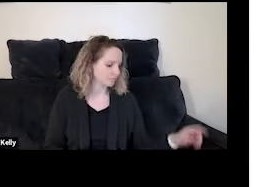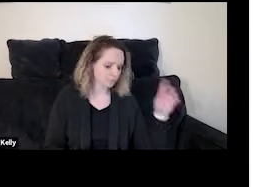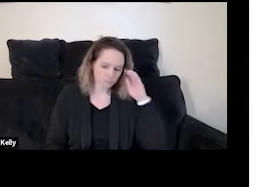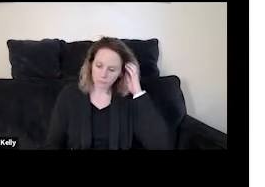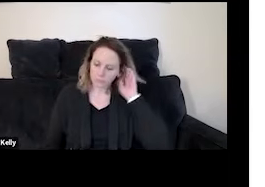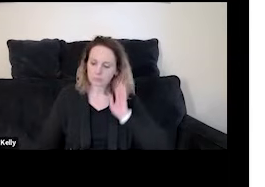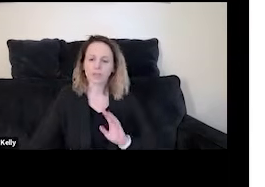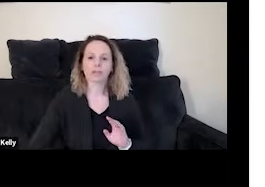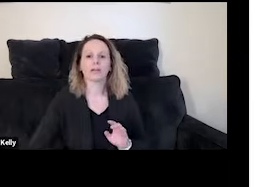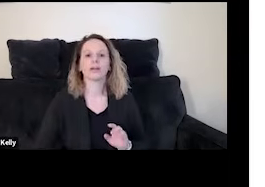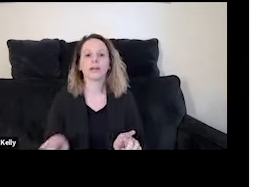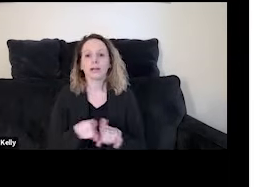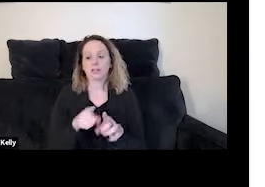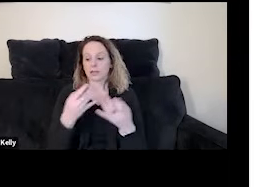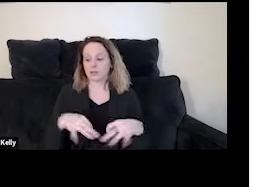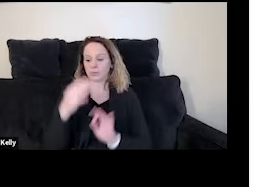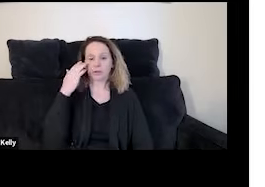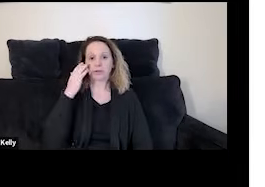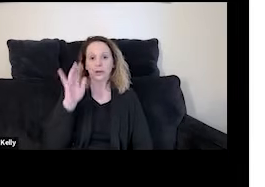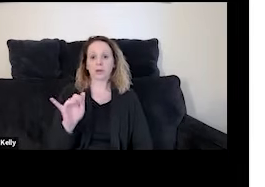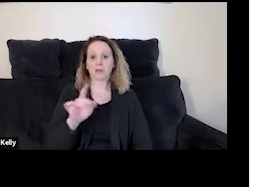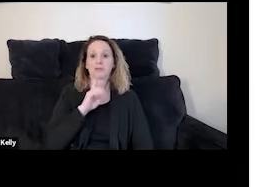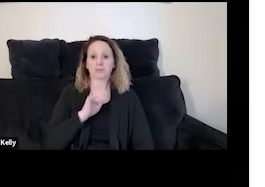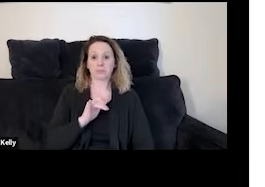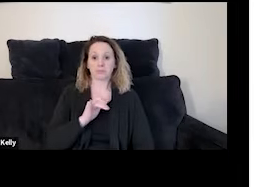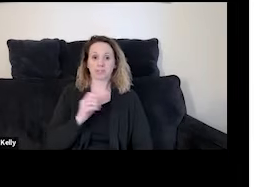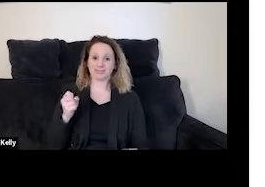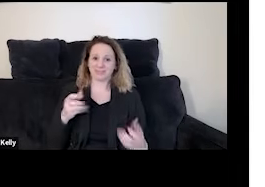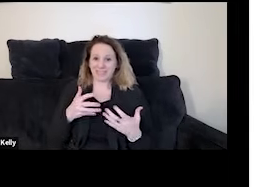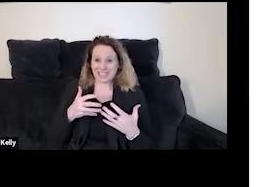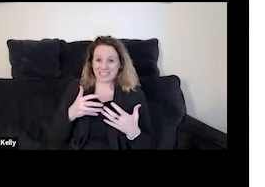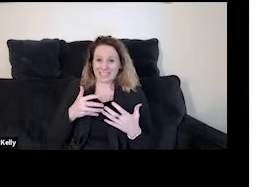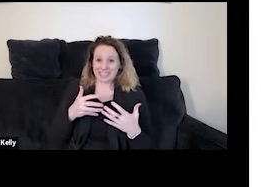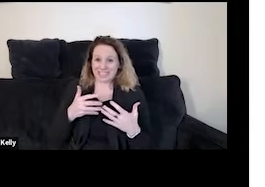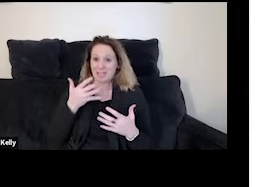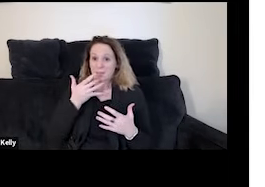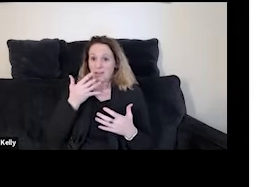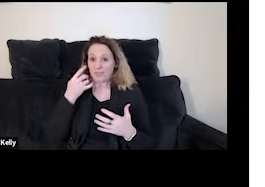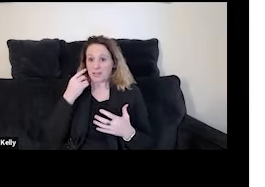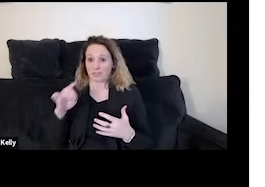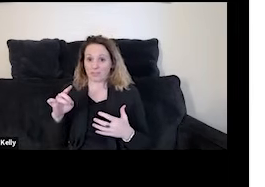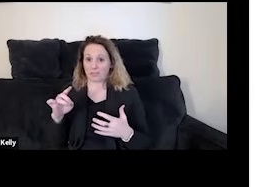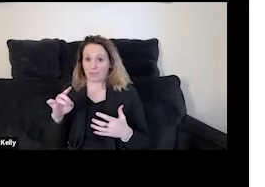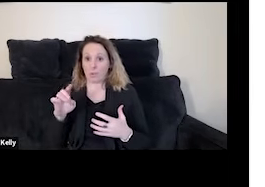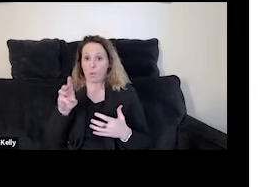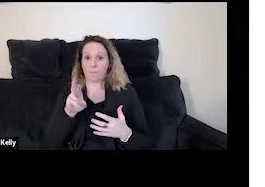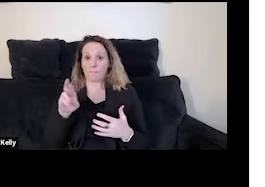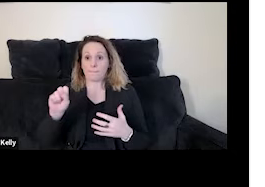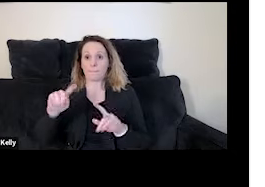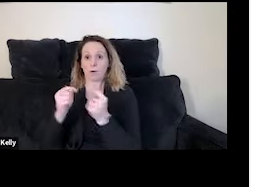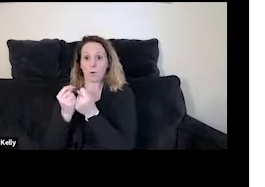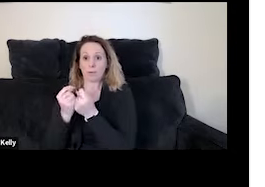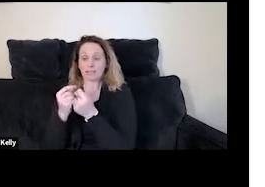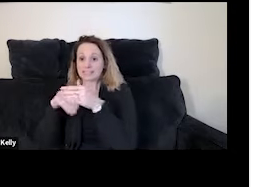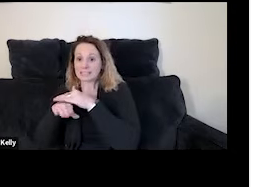That it's also important to know that there's a real clear preference for mobile teams to go into